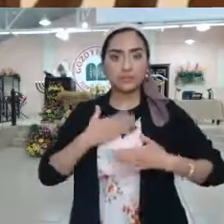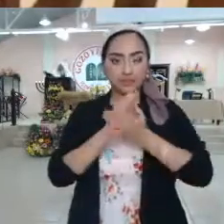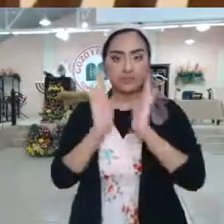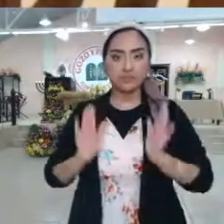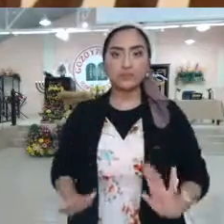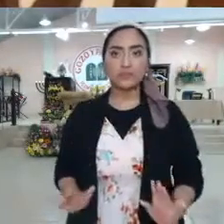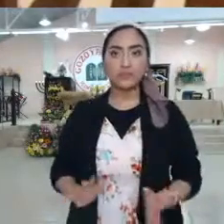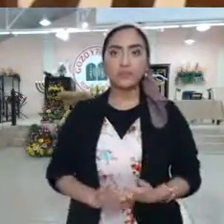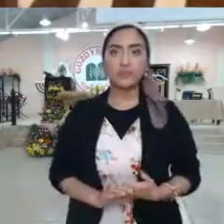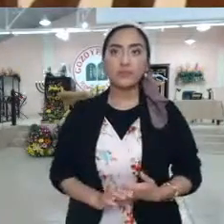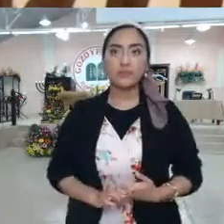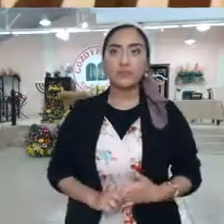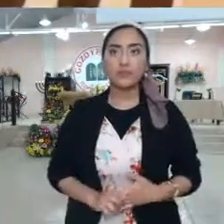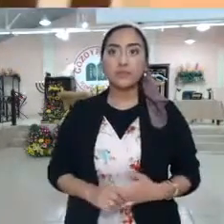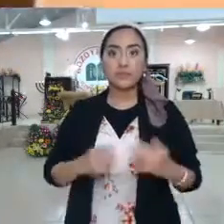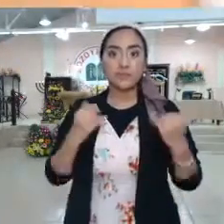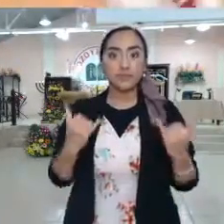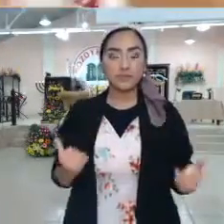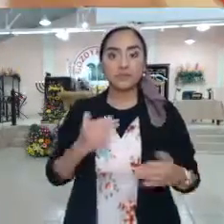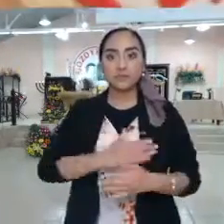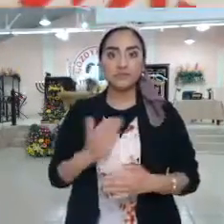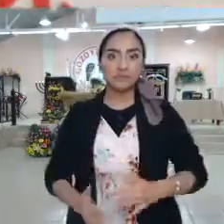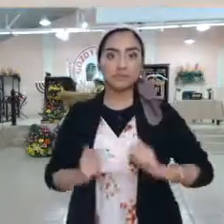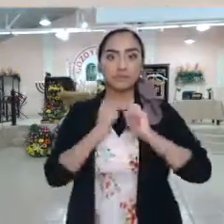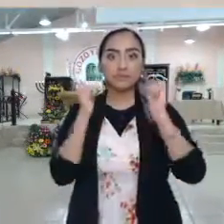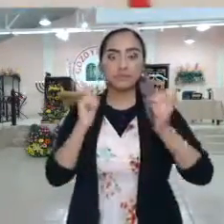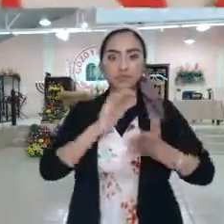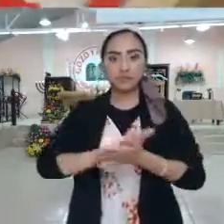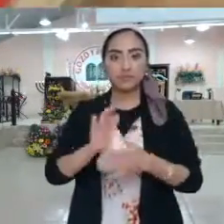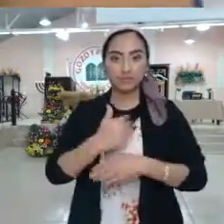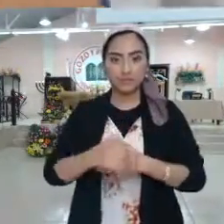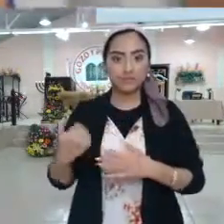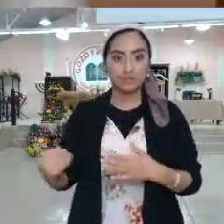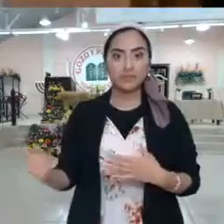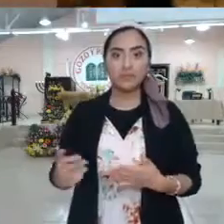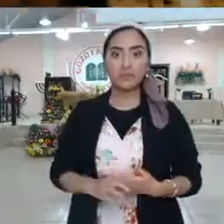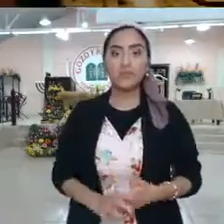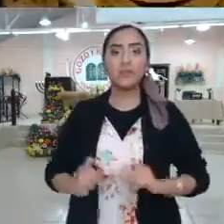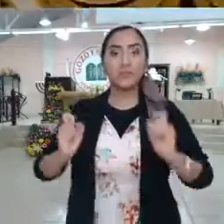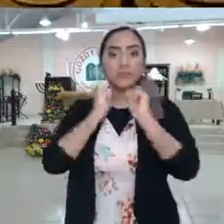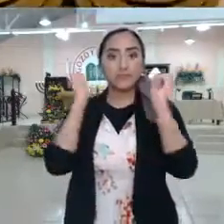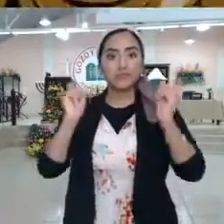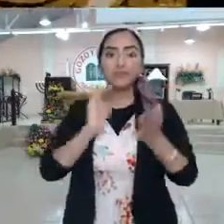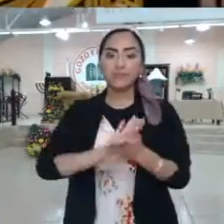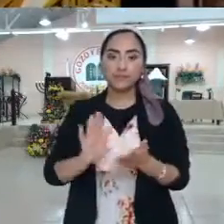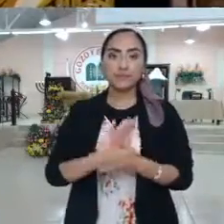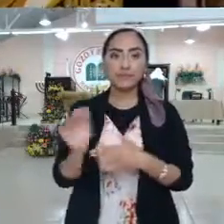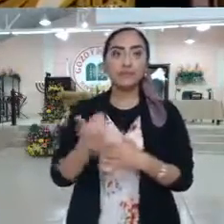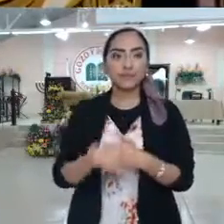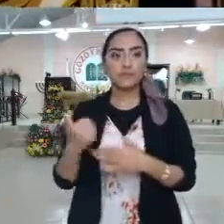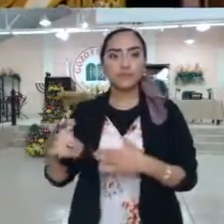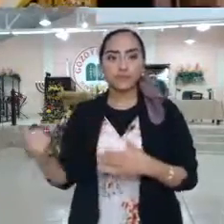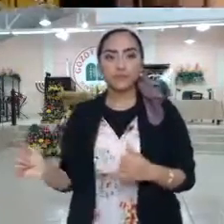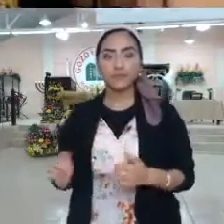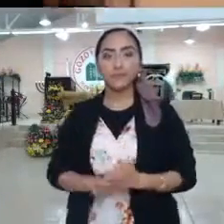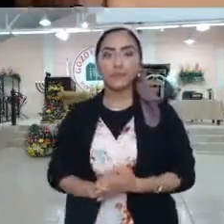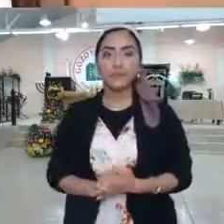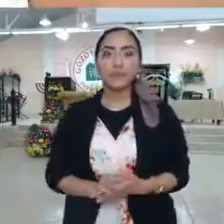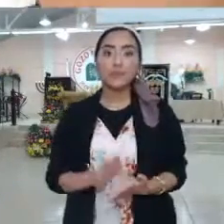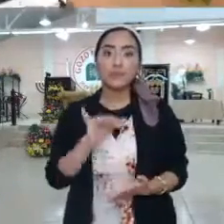Joy and Peace. Well, it is the last day of the Feast of the Unleavened Bread, the Feast of